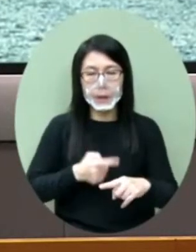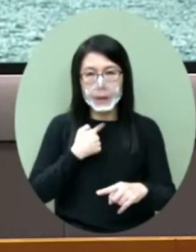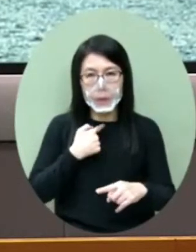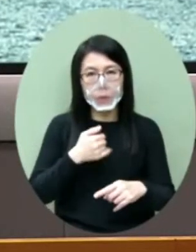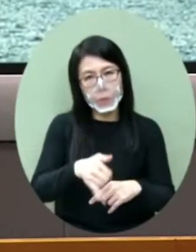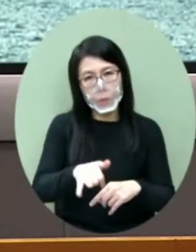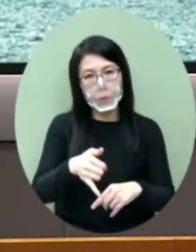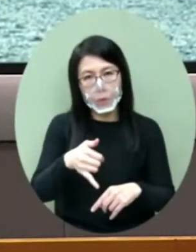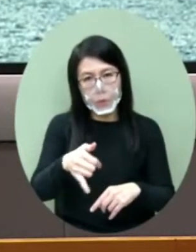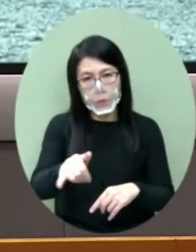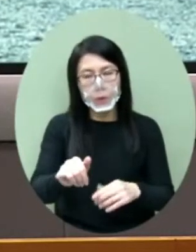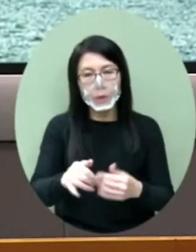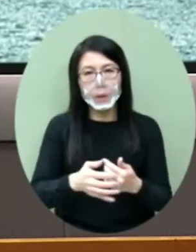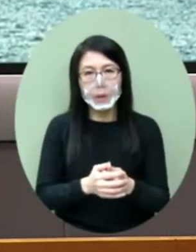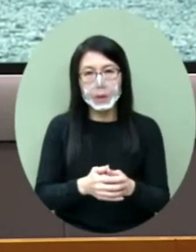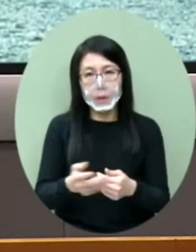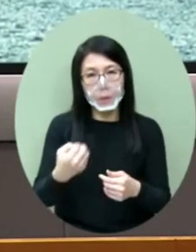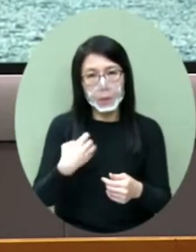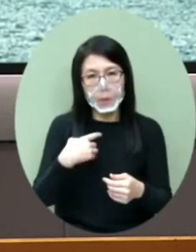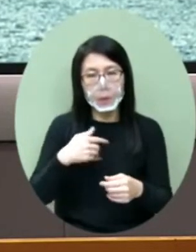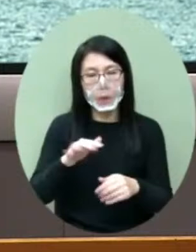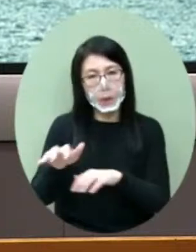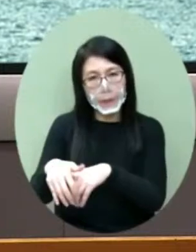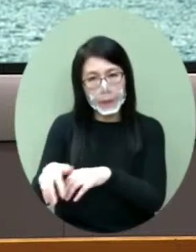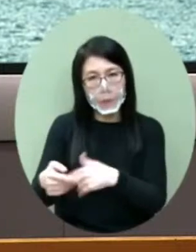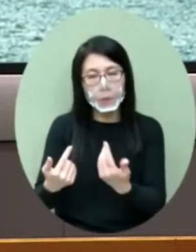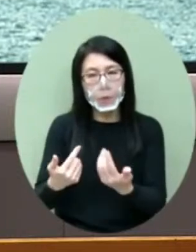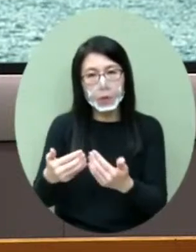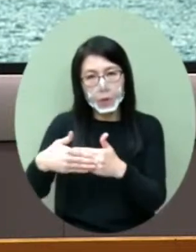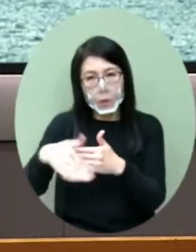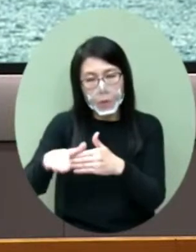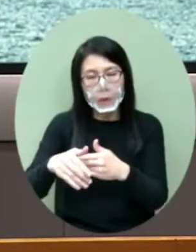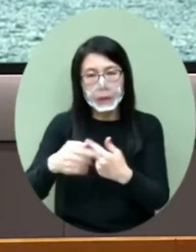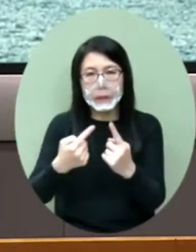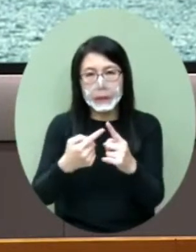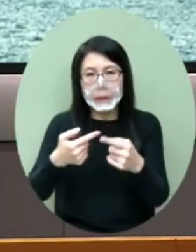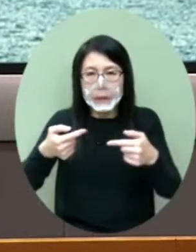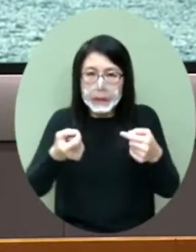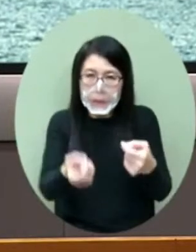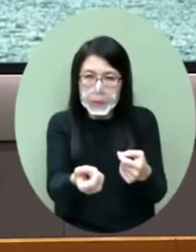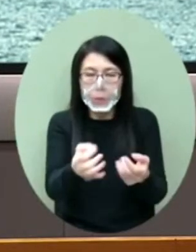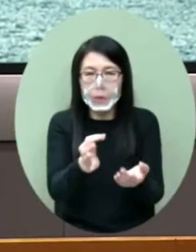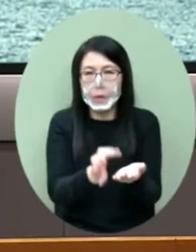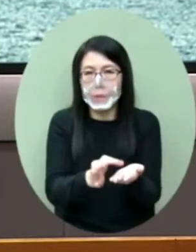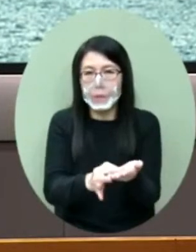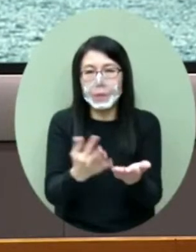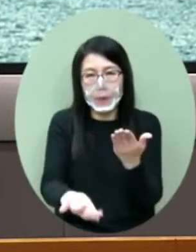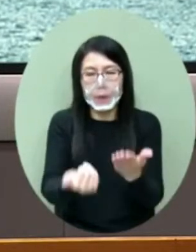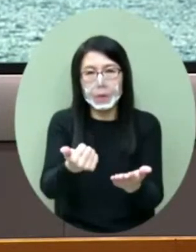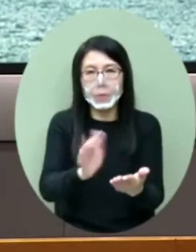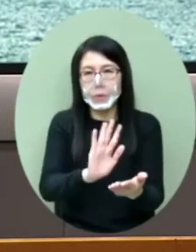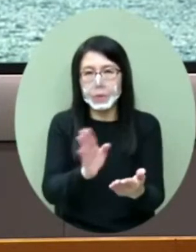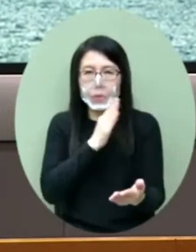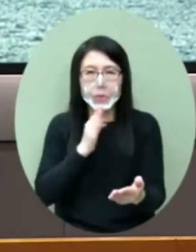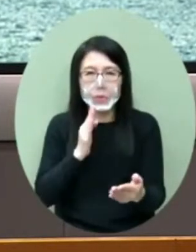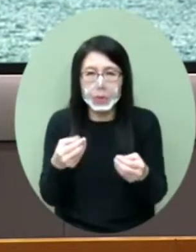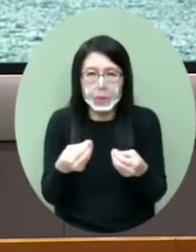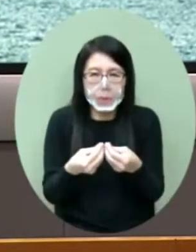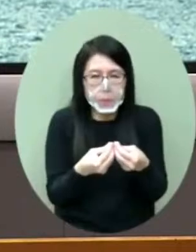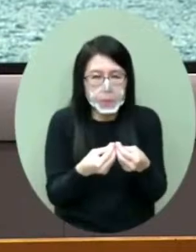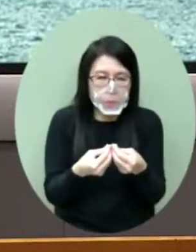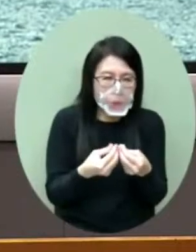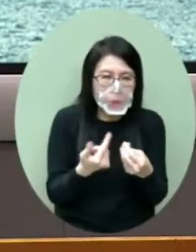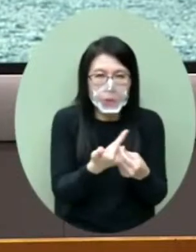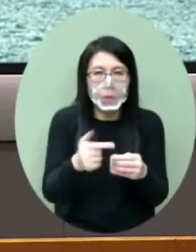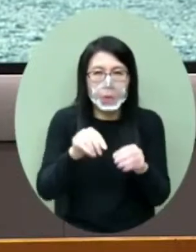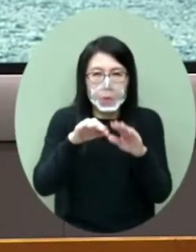What if there is indeed a need to go out? Perhaps, as you said, that it would be better for people to